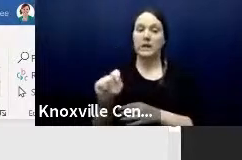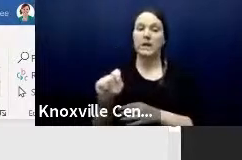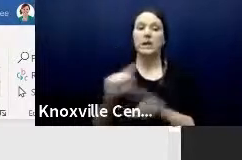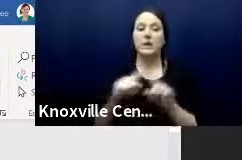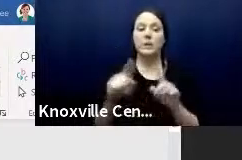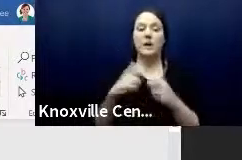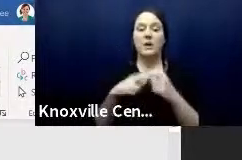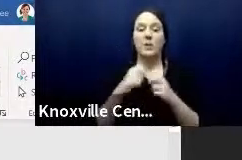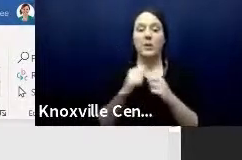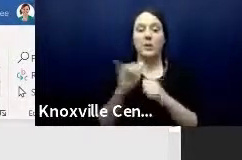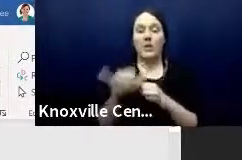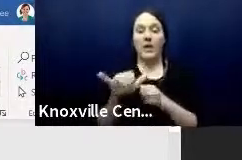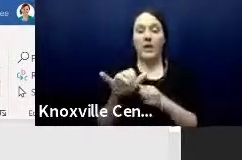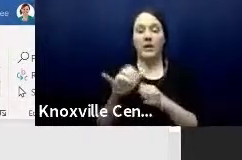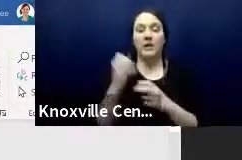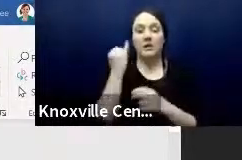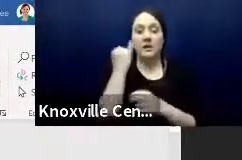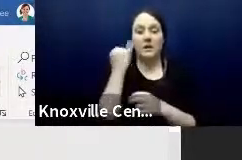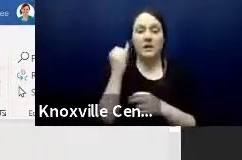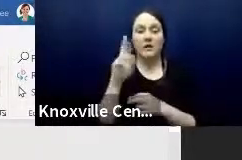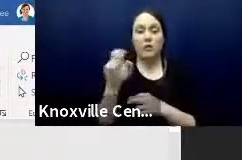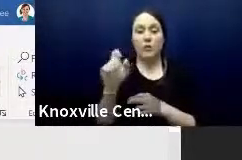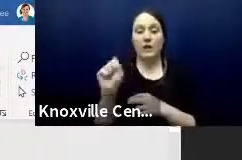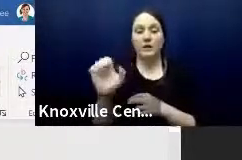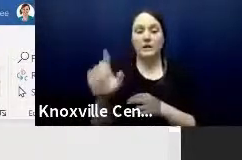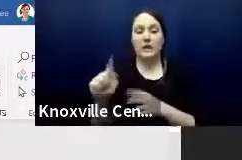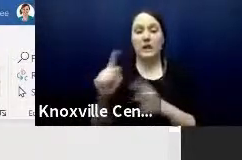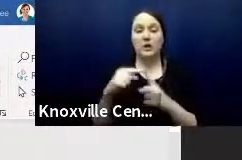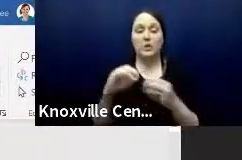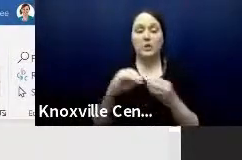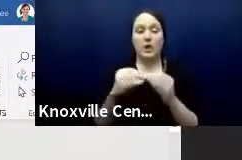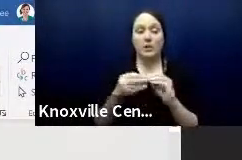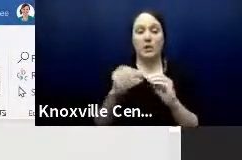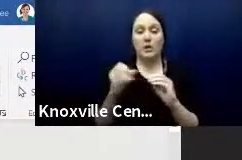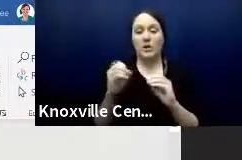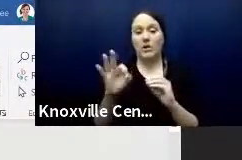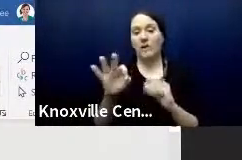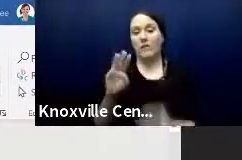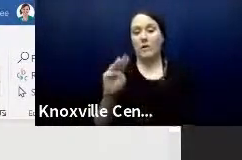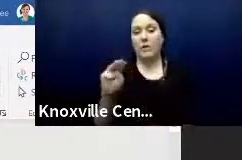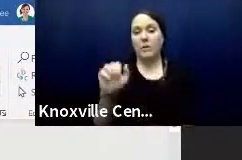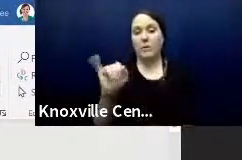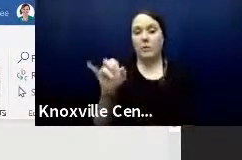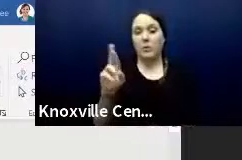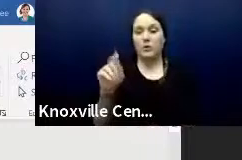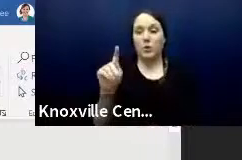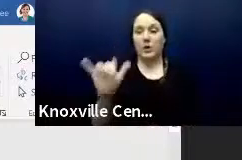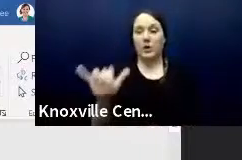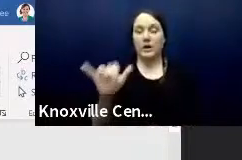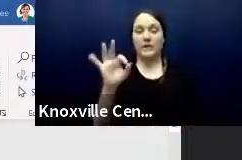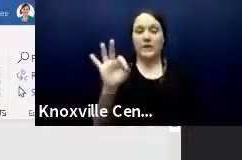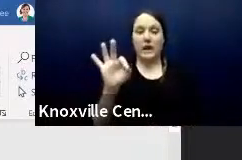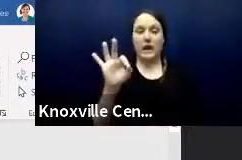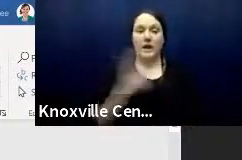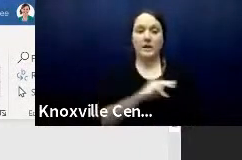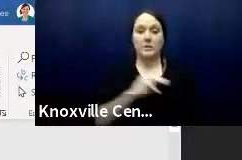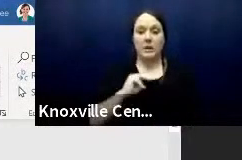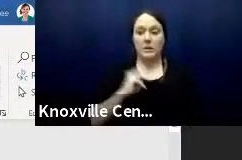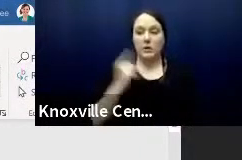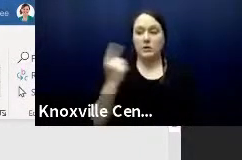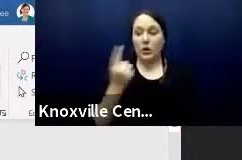with this is if we reset to the number, a majority of the 9 members, always the